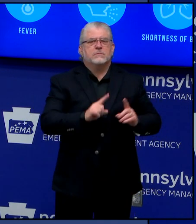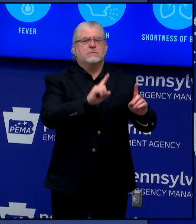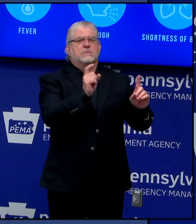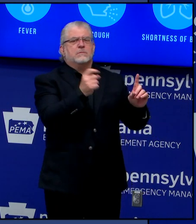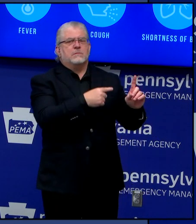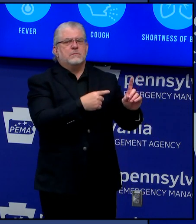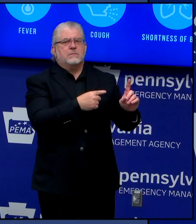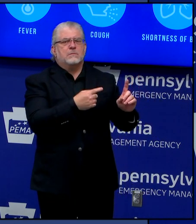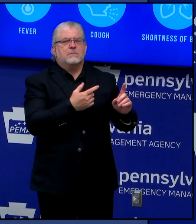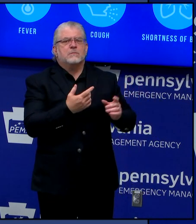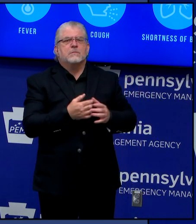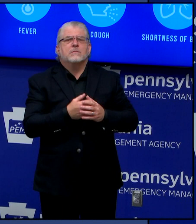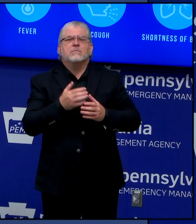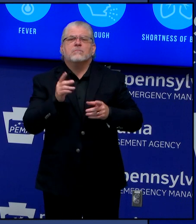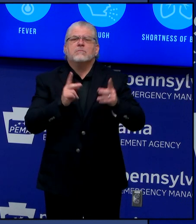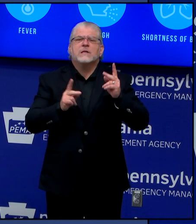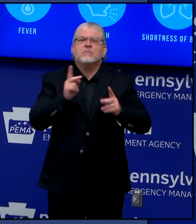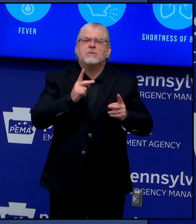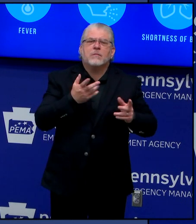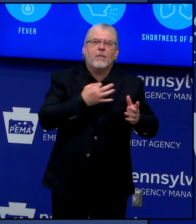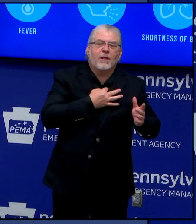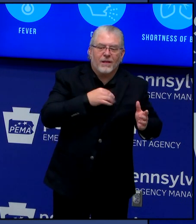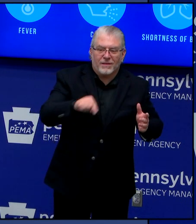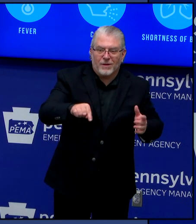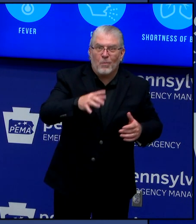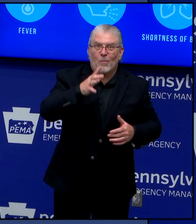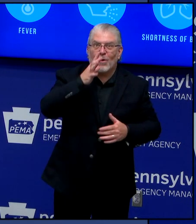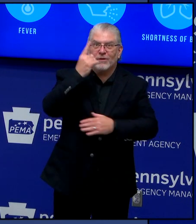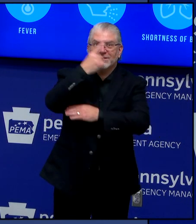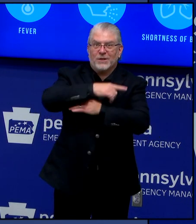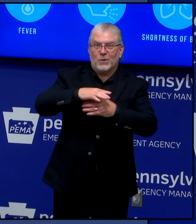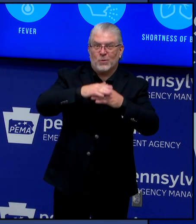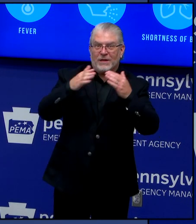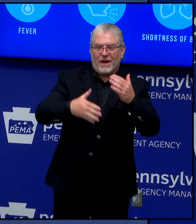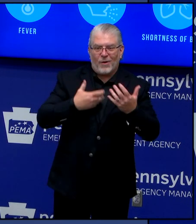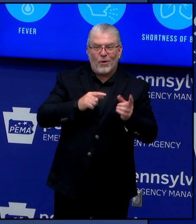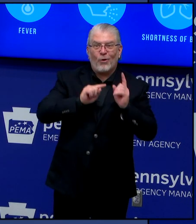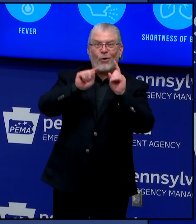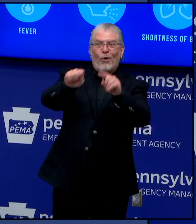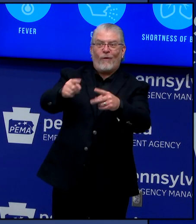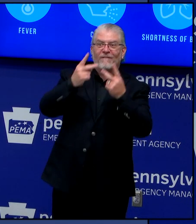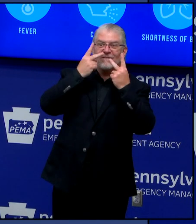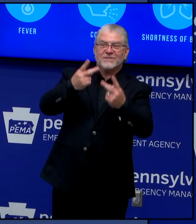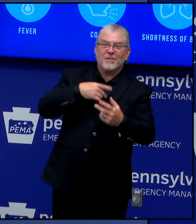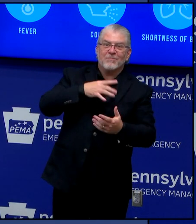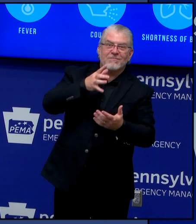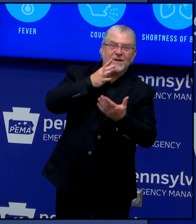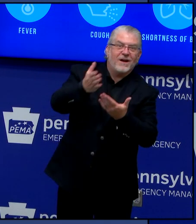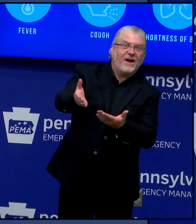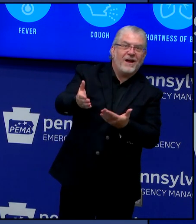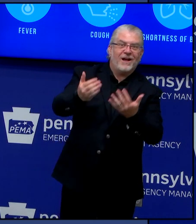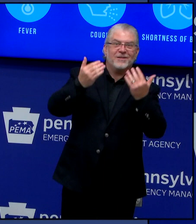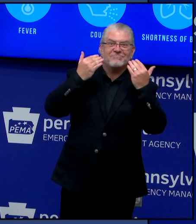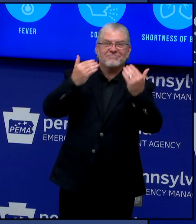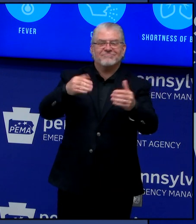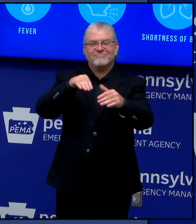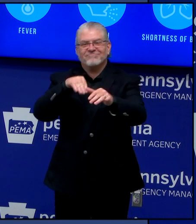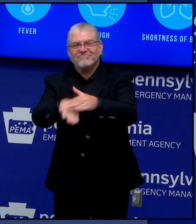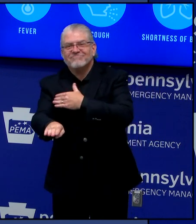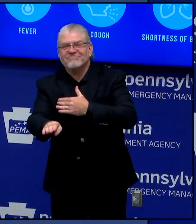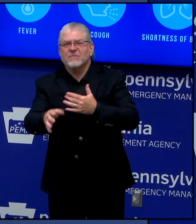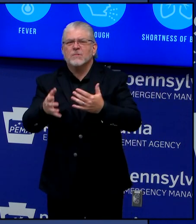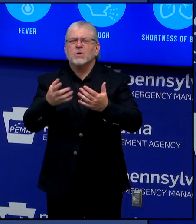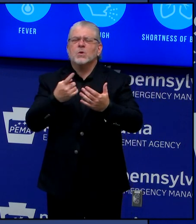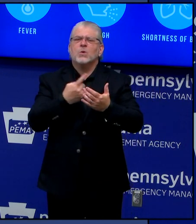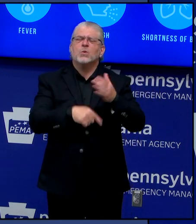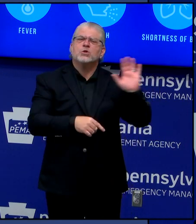their mom despite the restrictions? What if they think it's no big deal or no reason to forego the visit? What guidelines can you give to visit mom